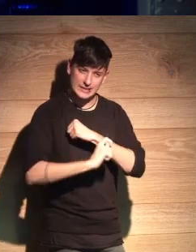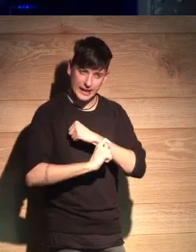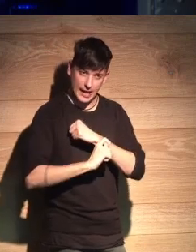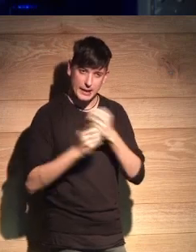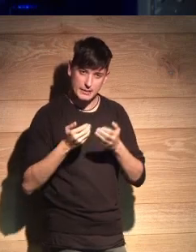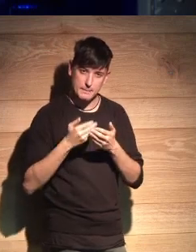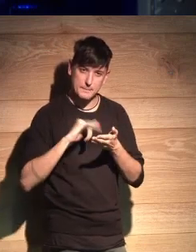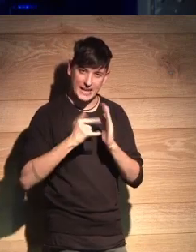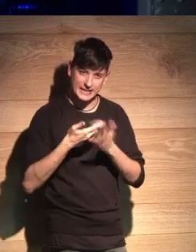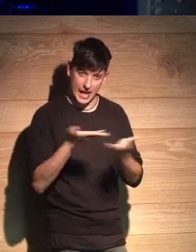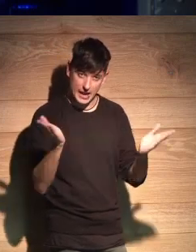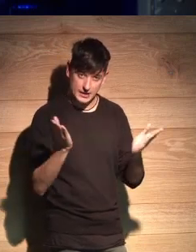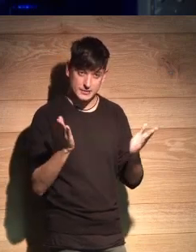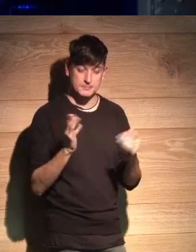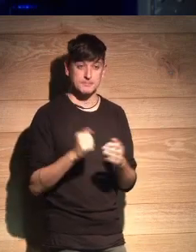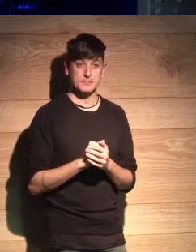develop a strategy.